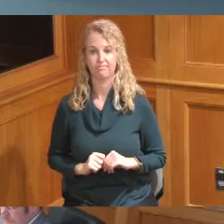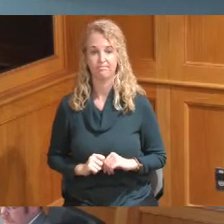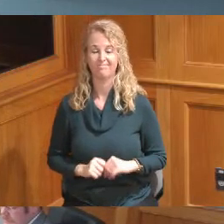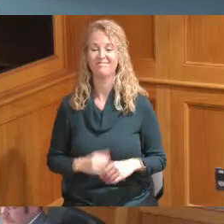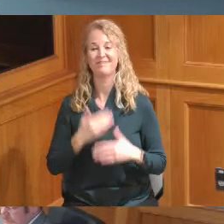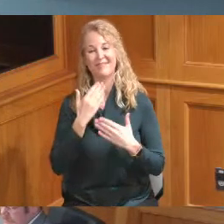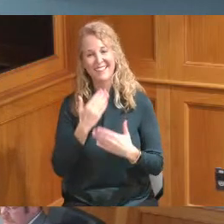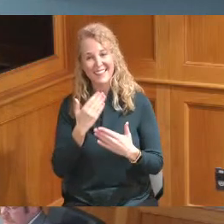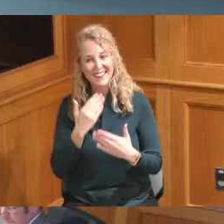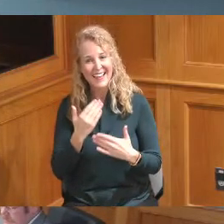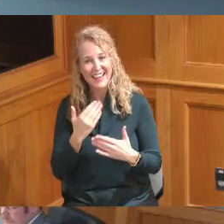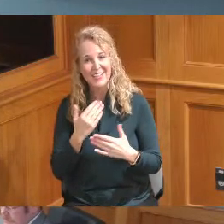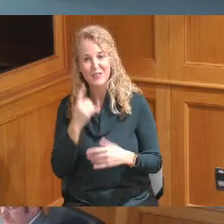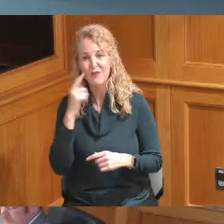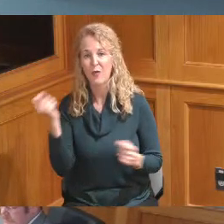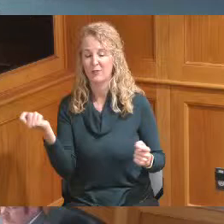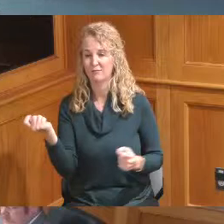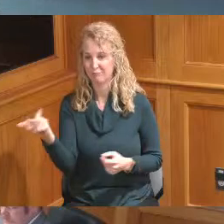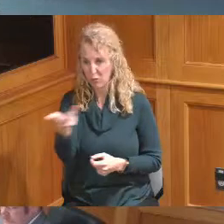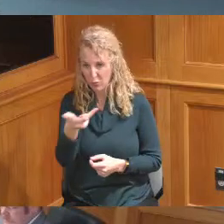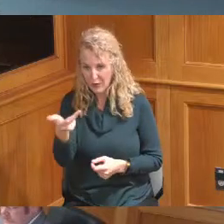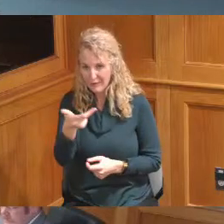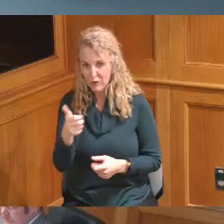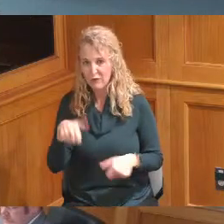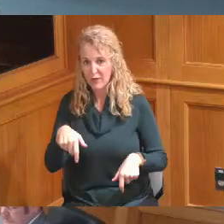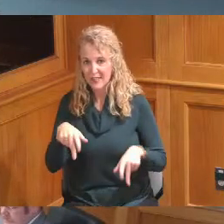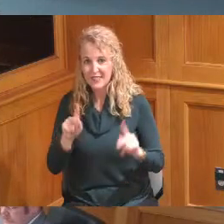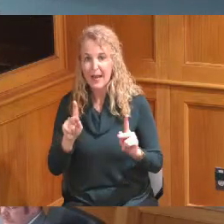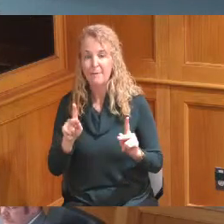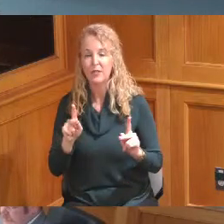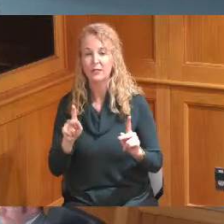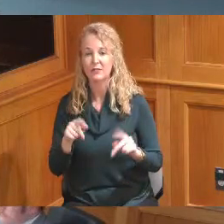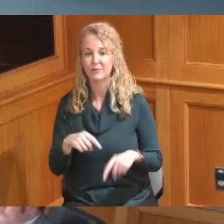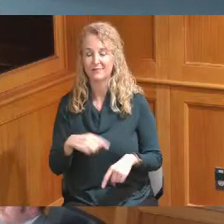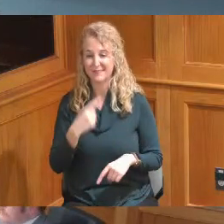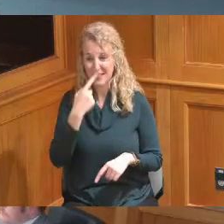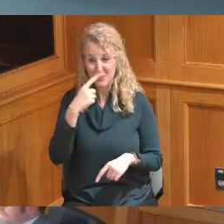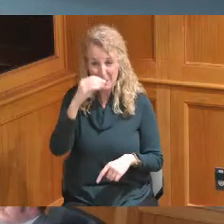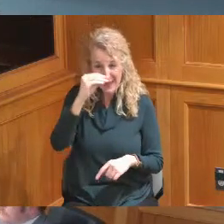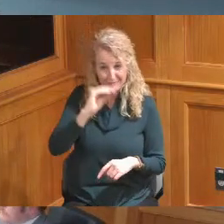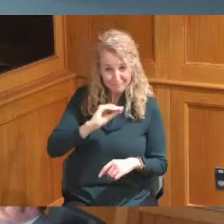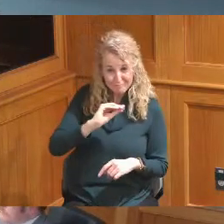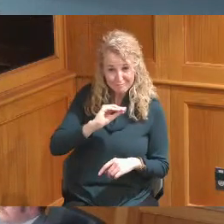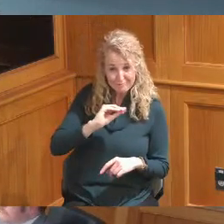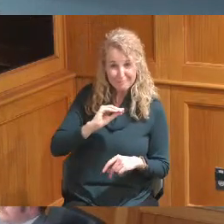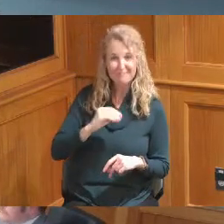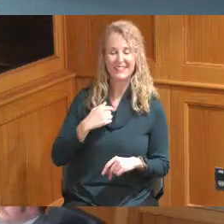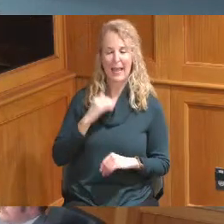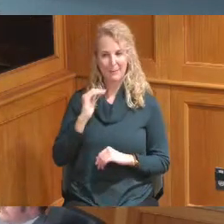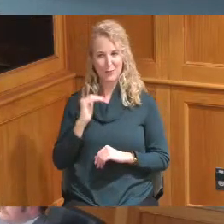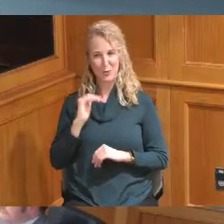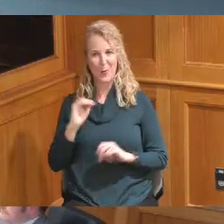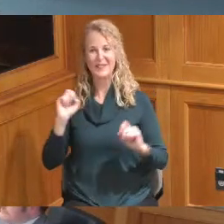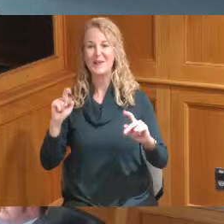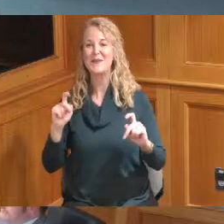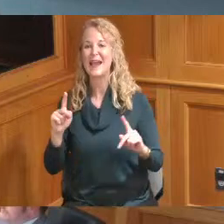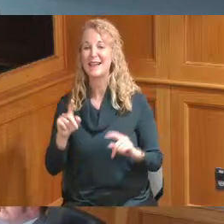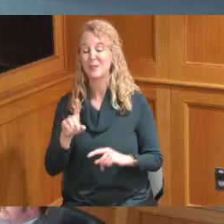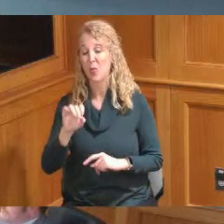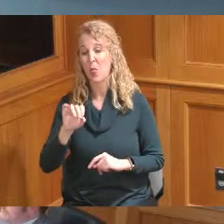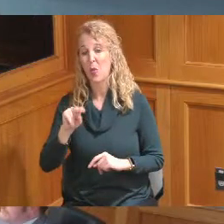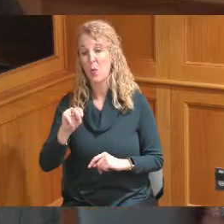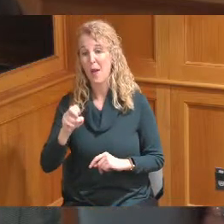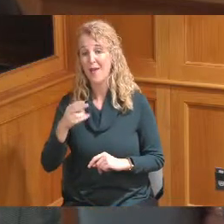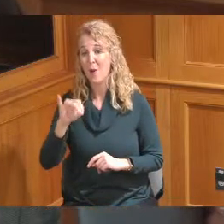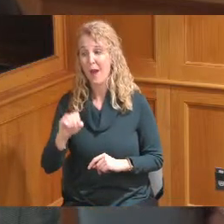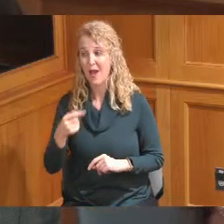Thank you to the Board of County Commissioners for the opportunity through the Ohio. You pull your microphone down. Sorry, a little short. Through the One Ohio grant